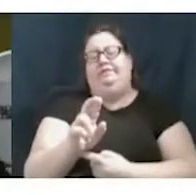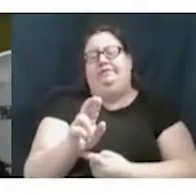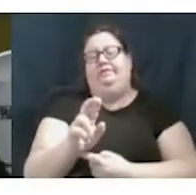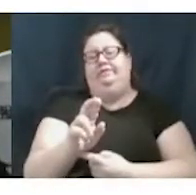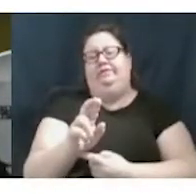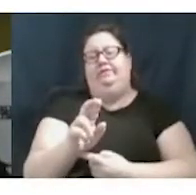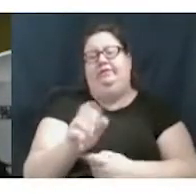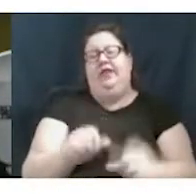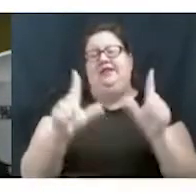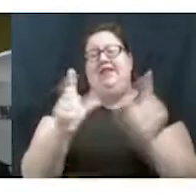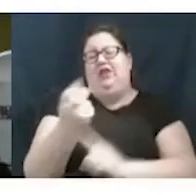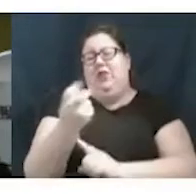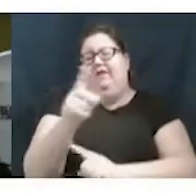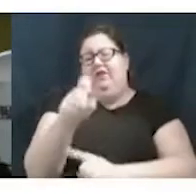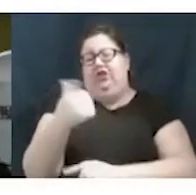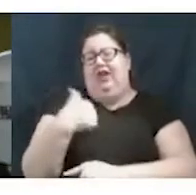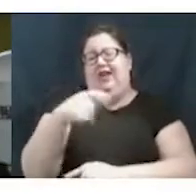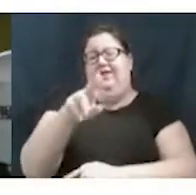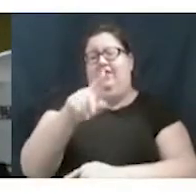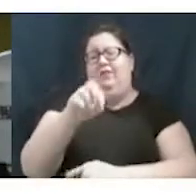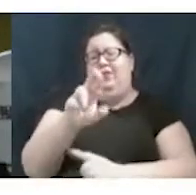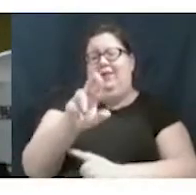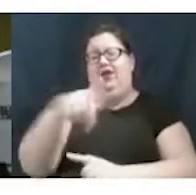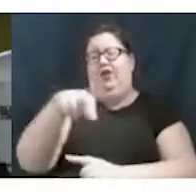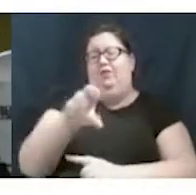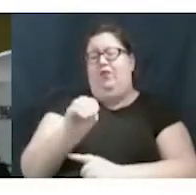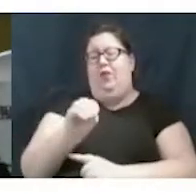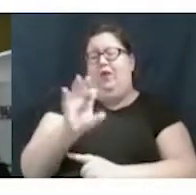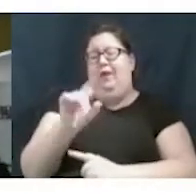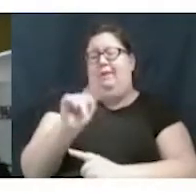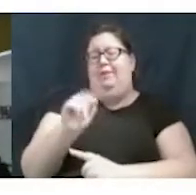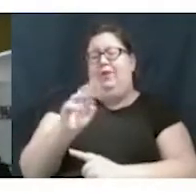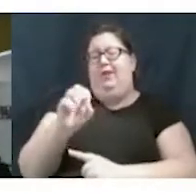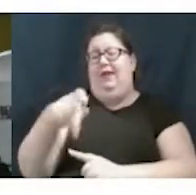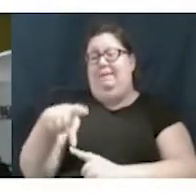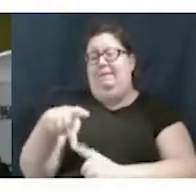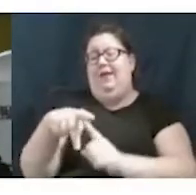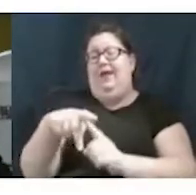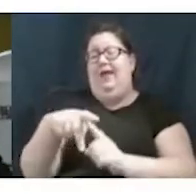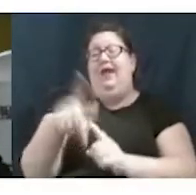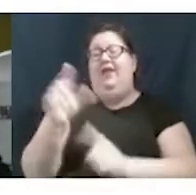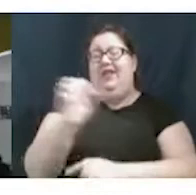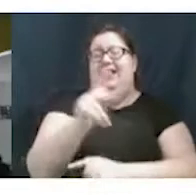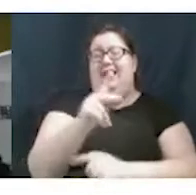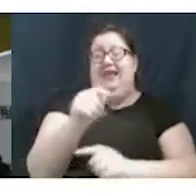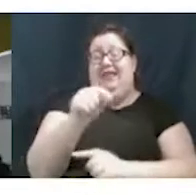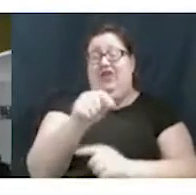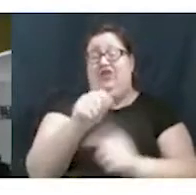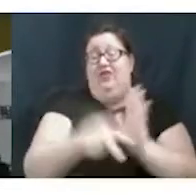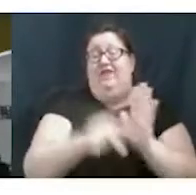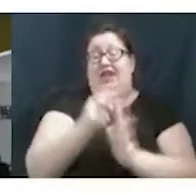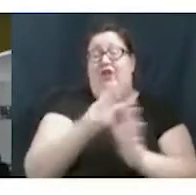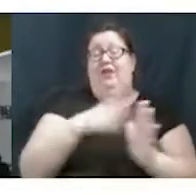slide 12 should have Premiere Pro Bootcamp. The link to the video was my instructional video as to what I